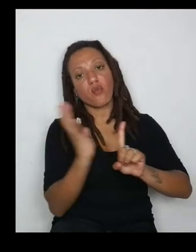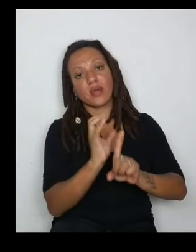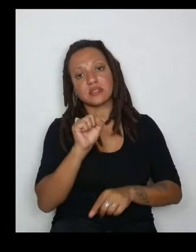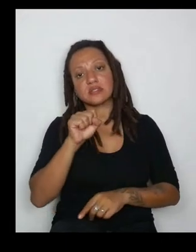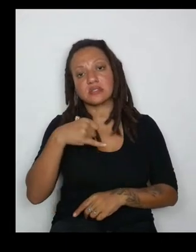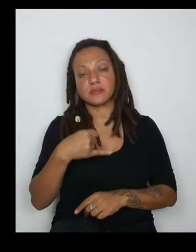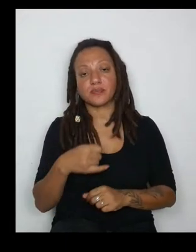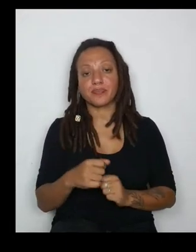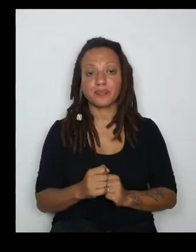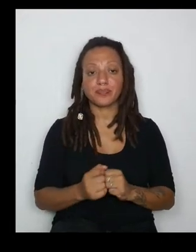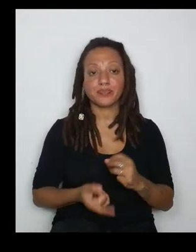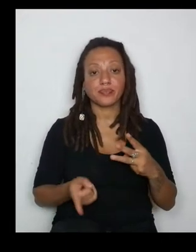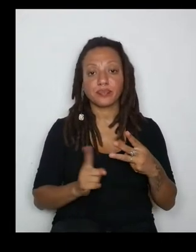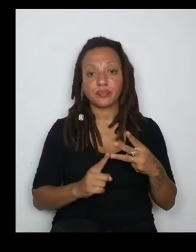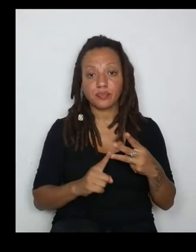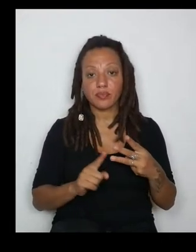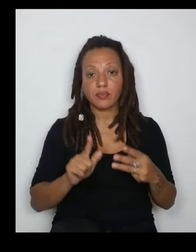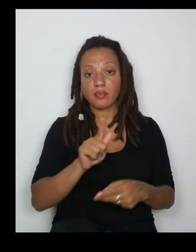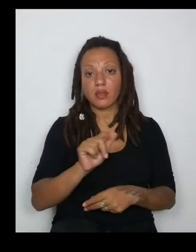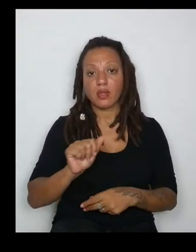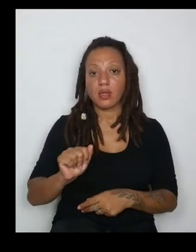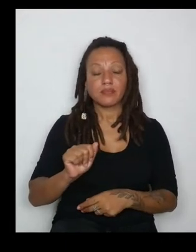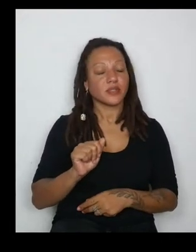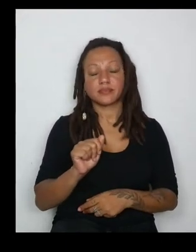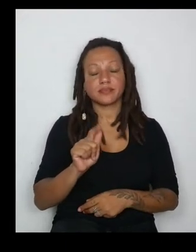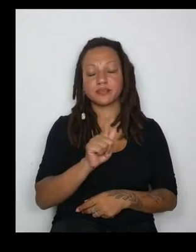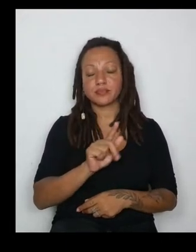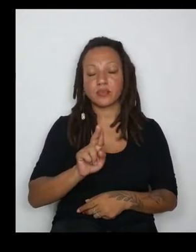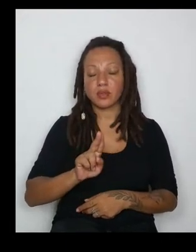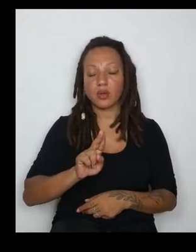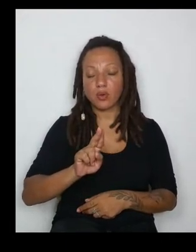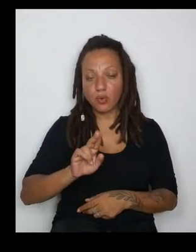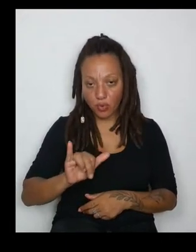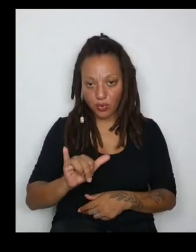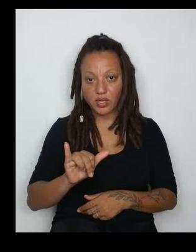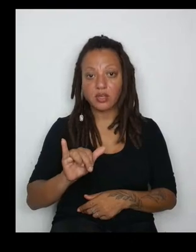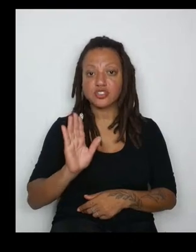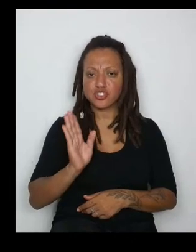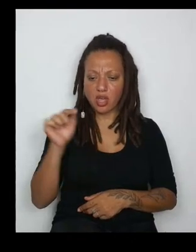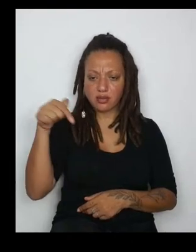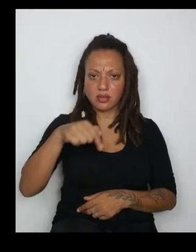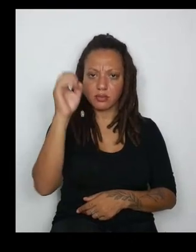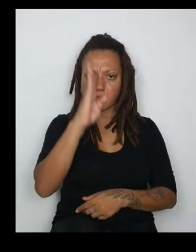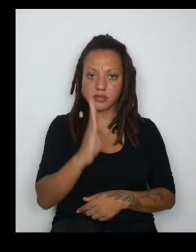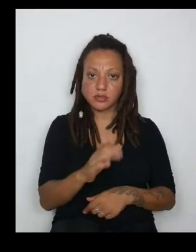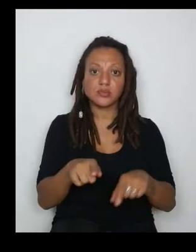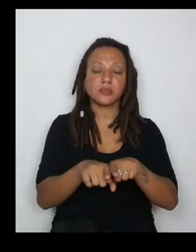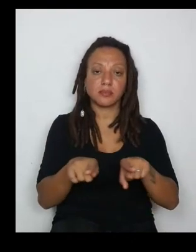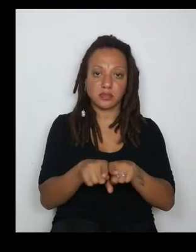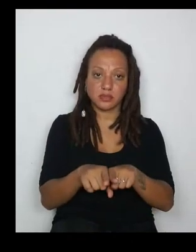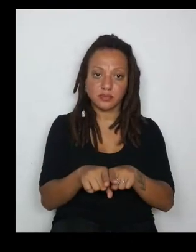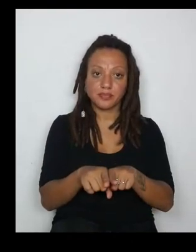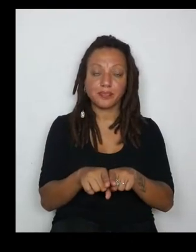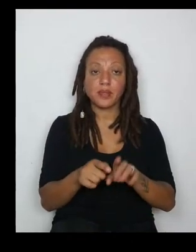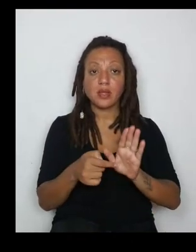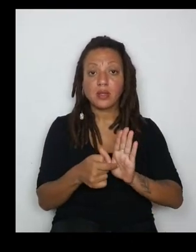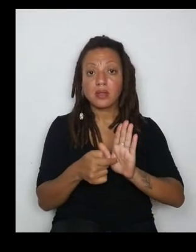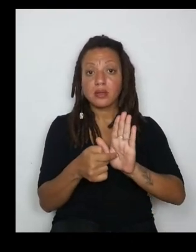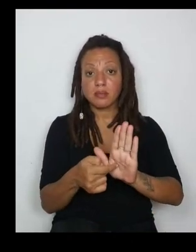photographed all over the world in brazil as well in fact the book second nature juxtaposes brazilian